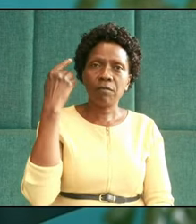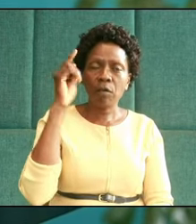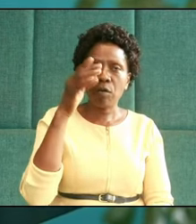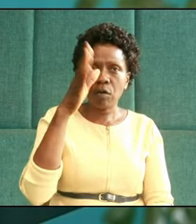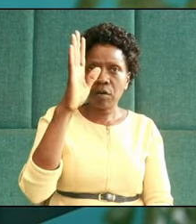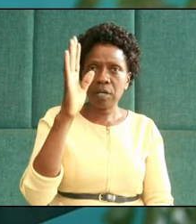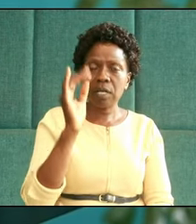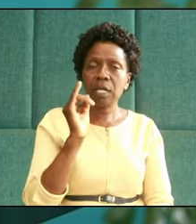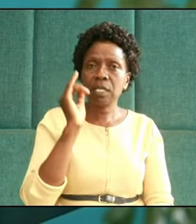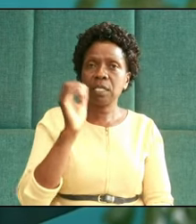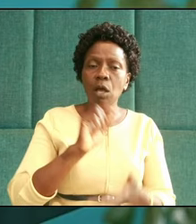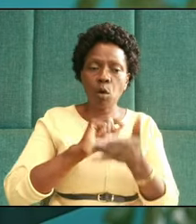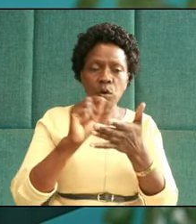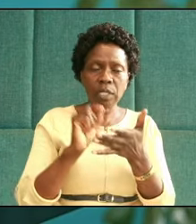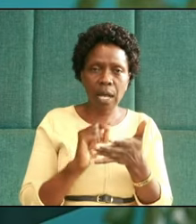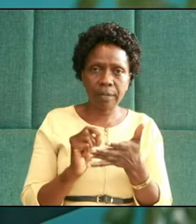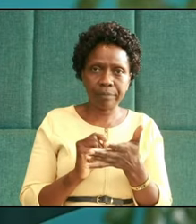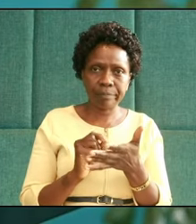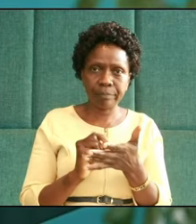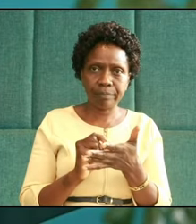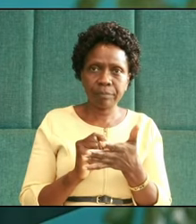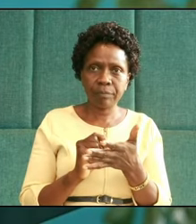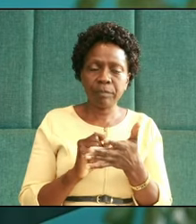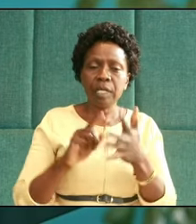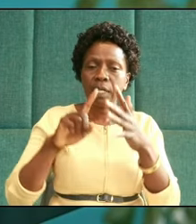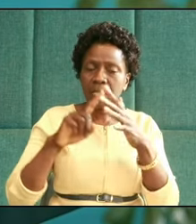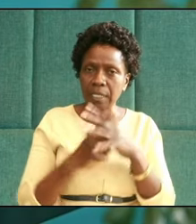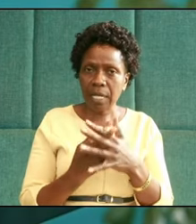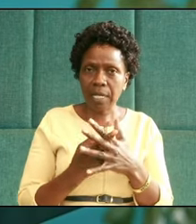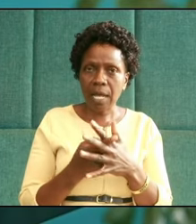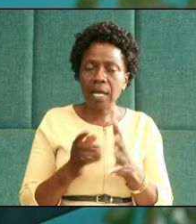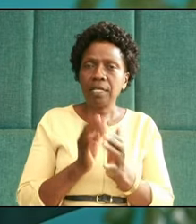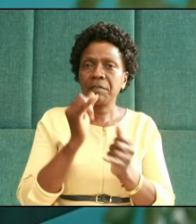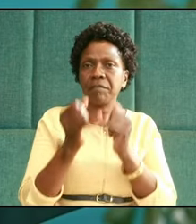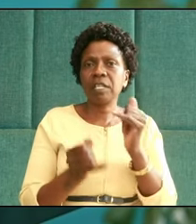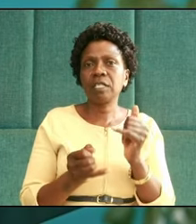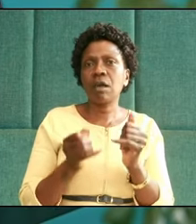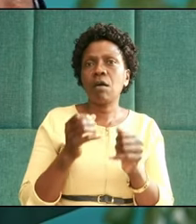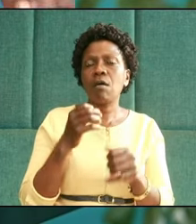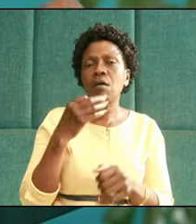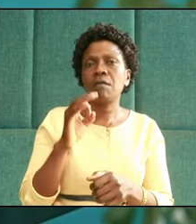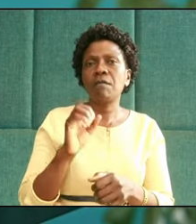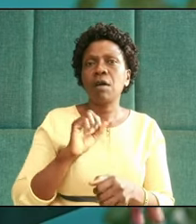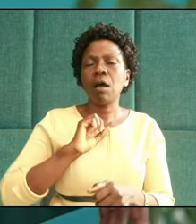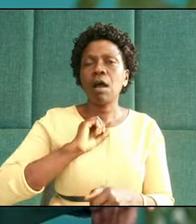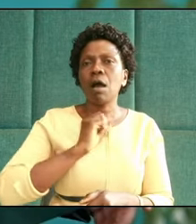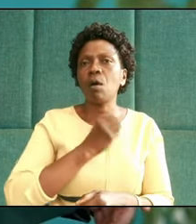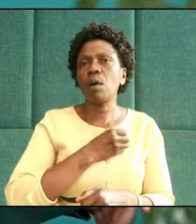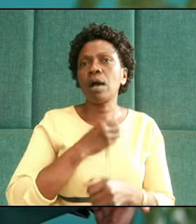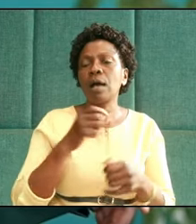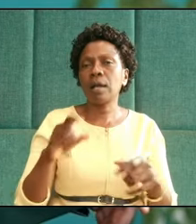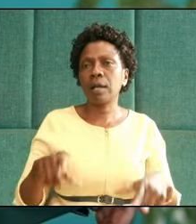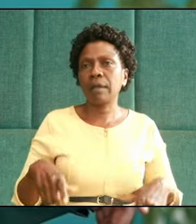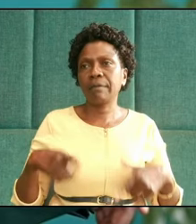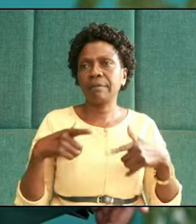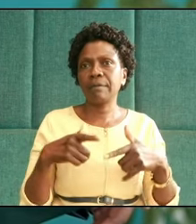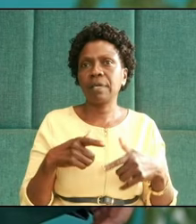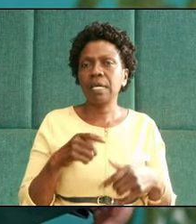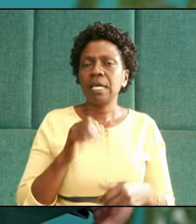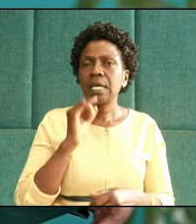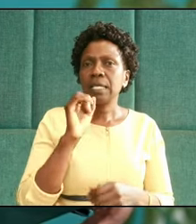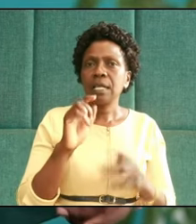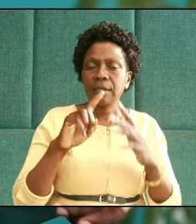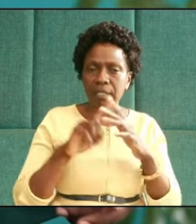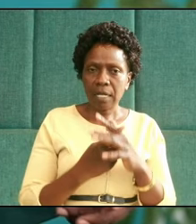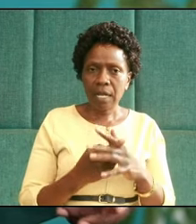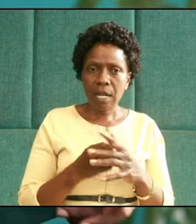He's the author and the finisher of our lifetime. He's the author